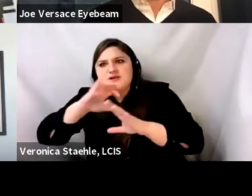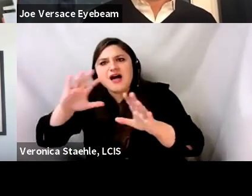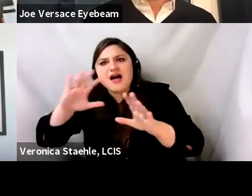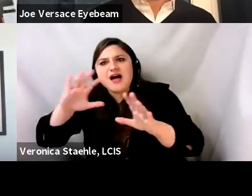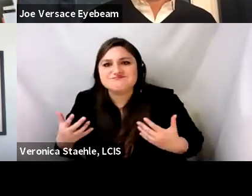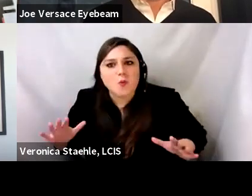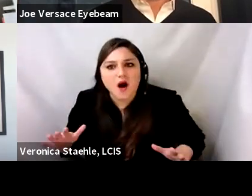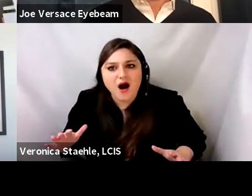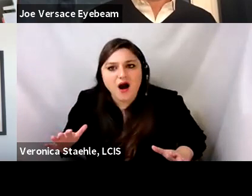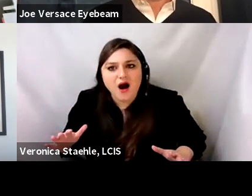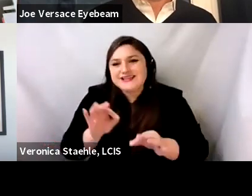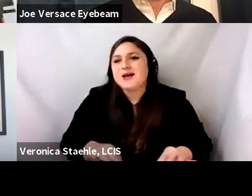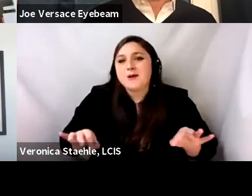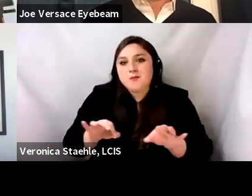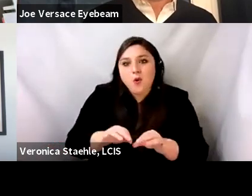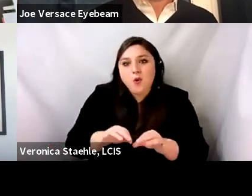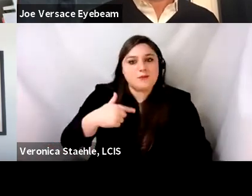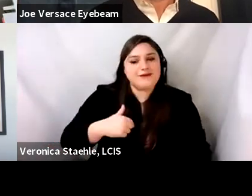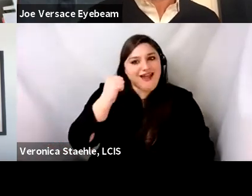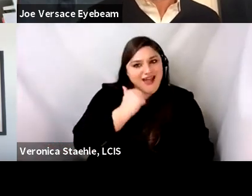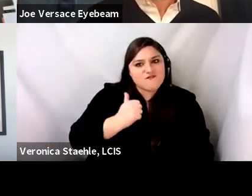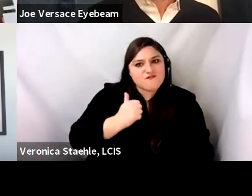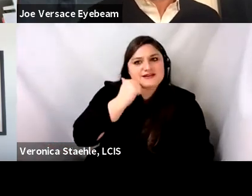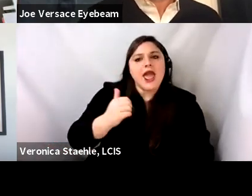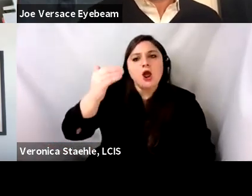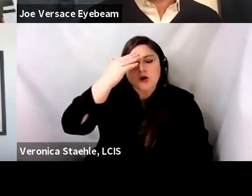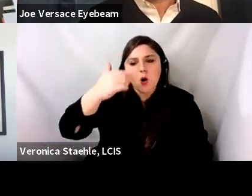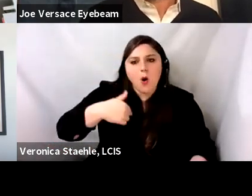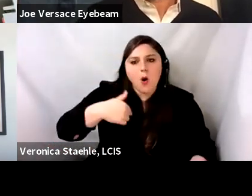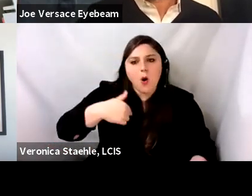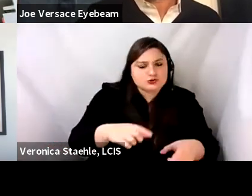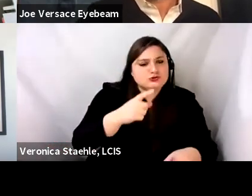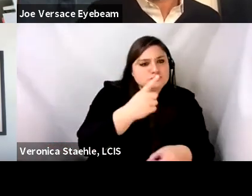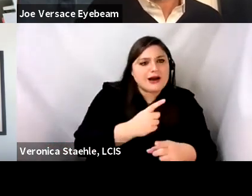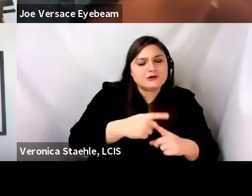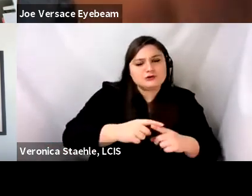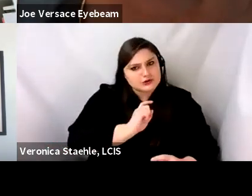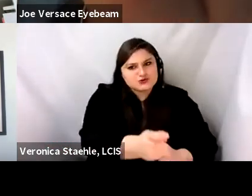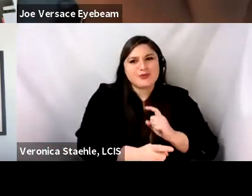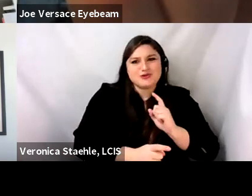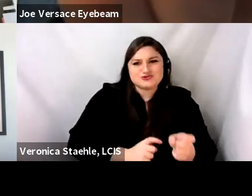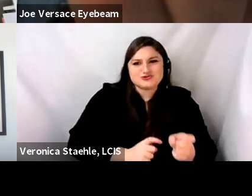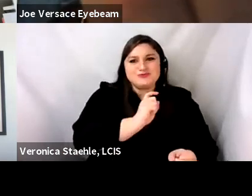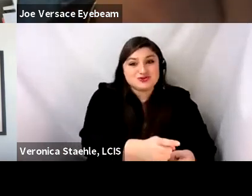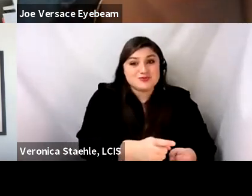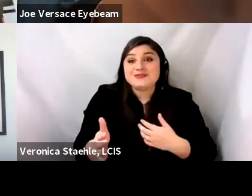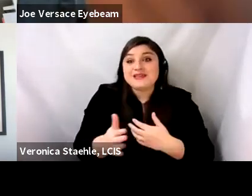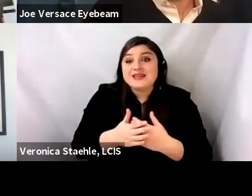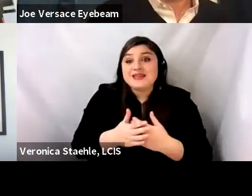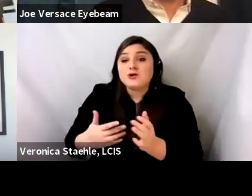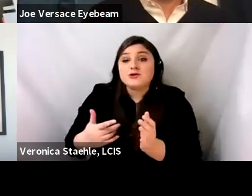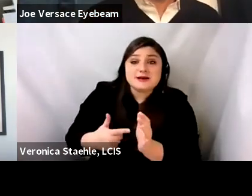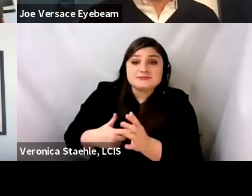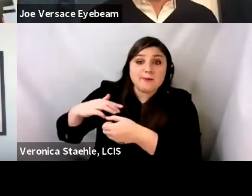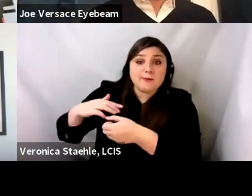so I get personally, despite, you know, maybe despite sometimes the time or the pressure, challenges posed by